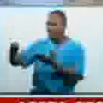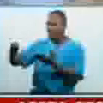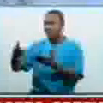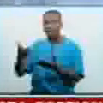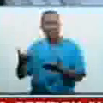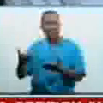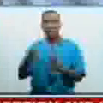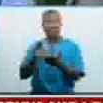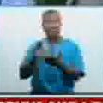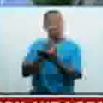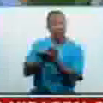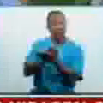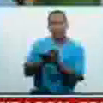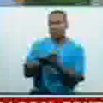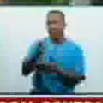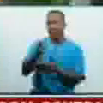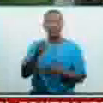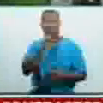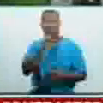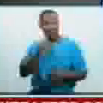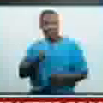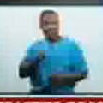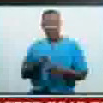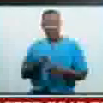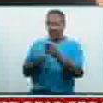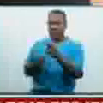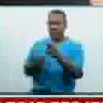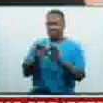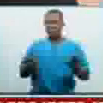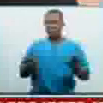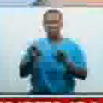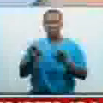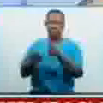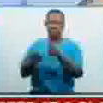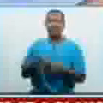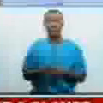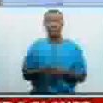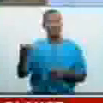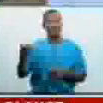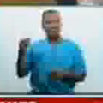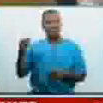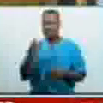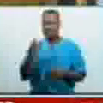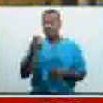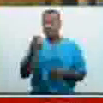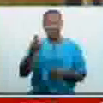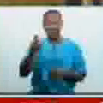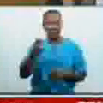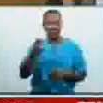tertiary institutions, some living legends, and personalities, including the immediate past Director General,